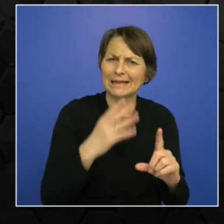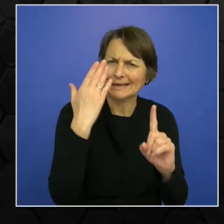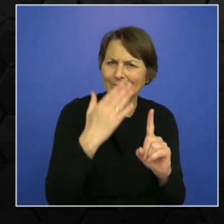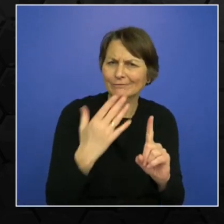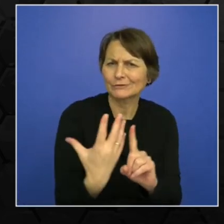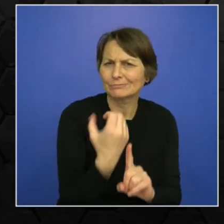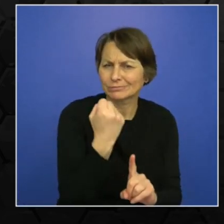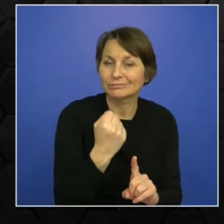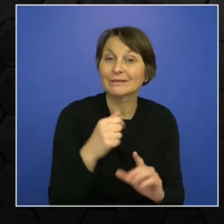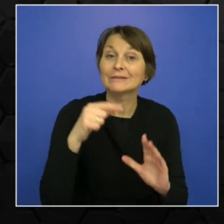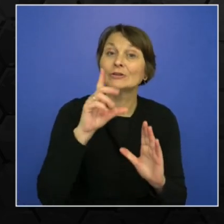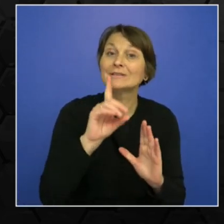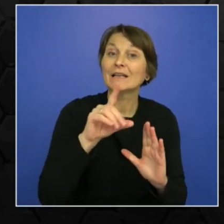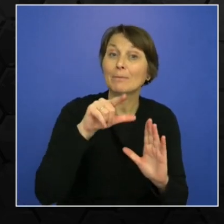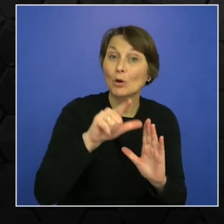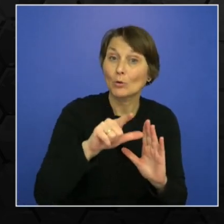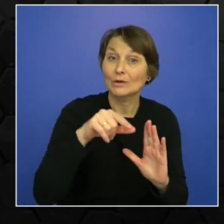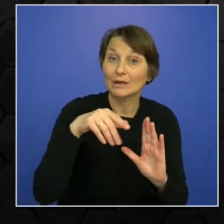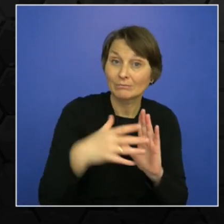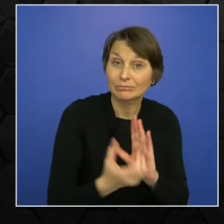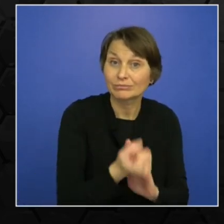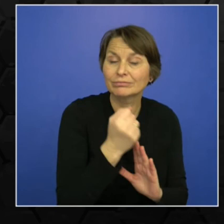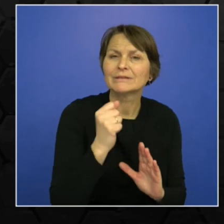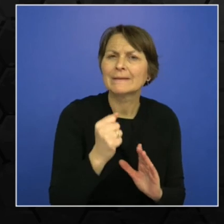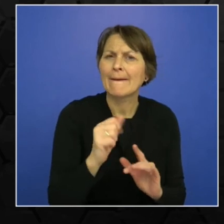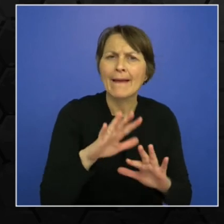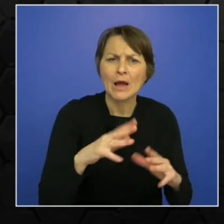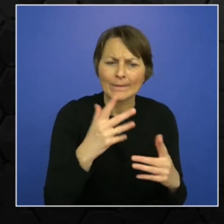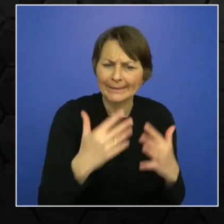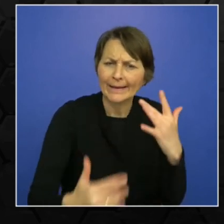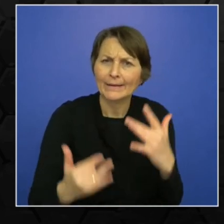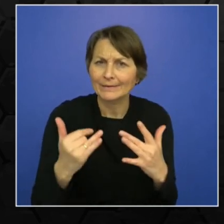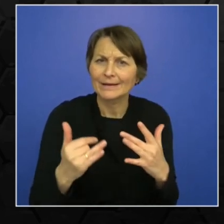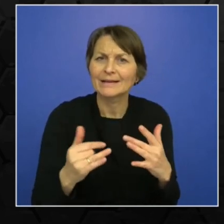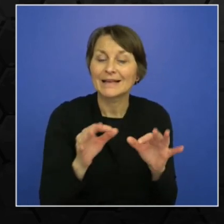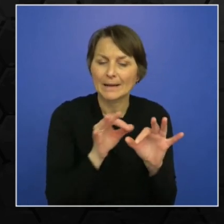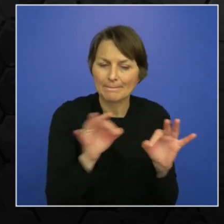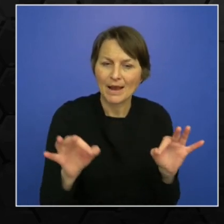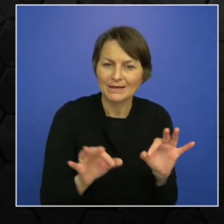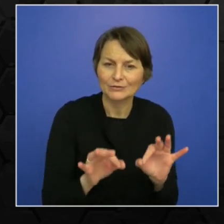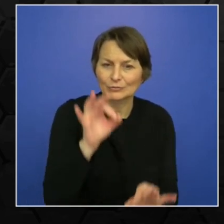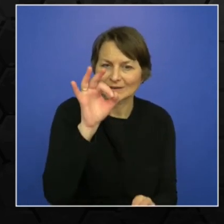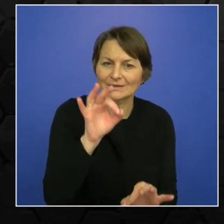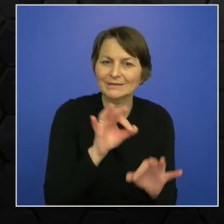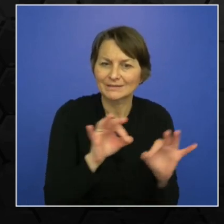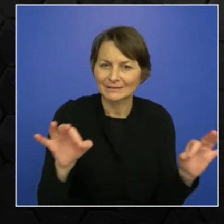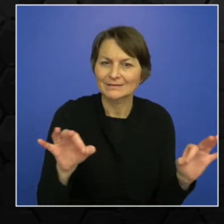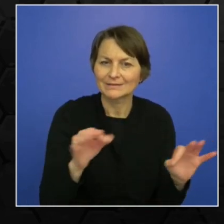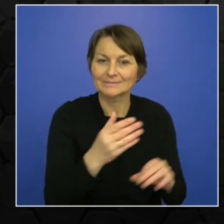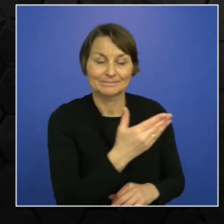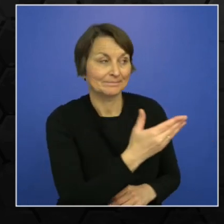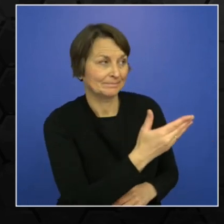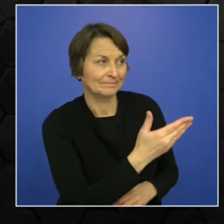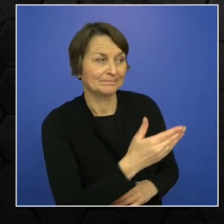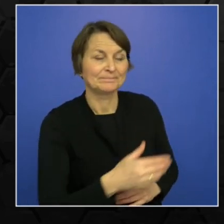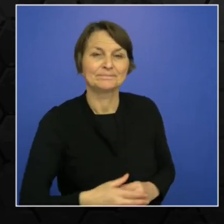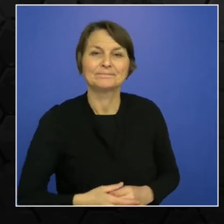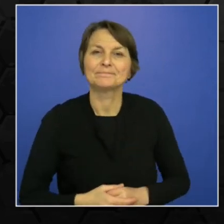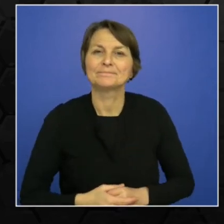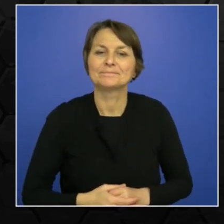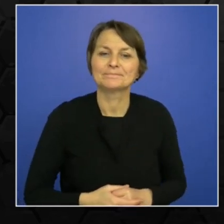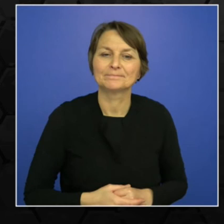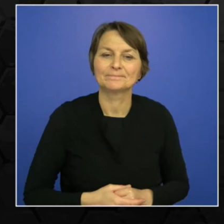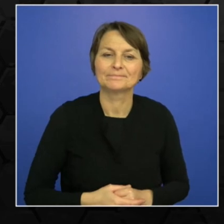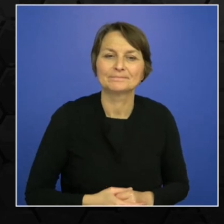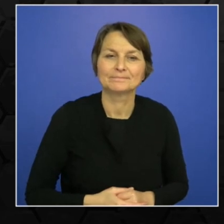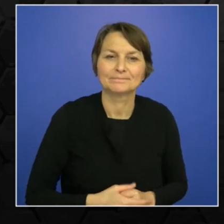are calculated using a metric which is picojoules per operation. So roughly, if we take about 5 picojoules per